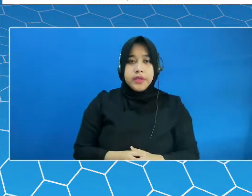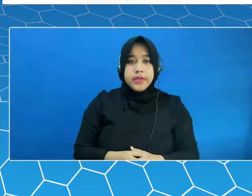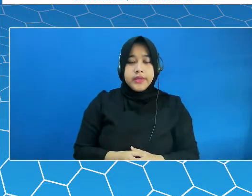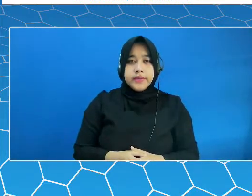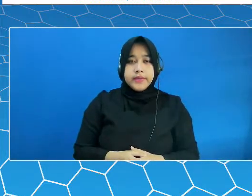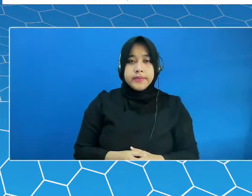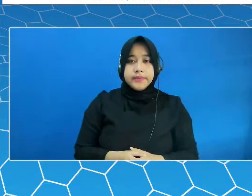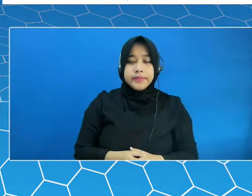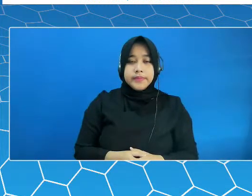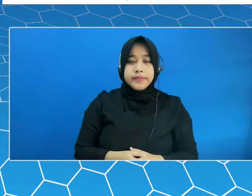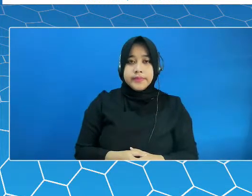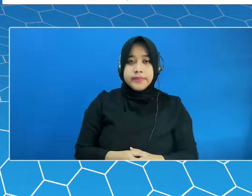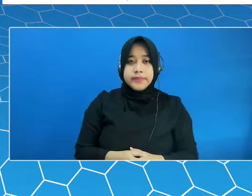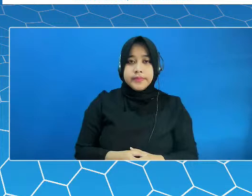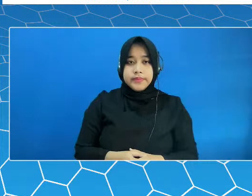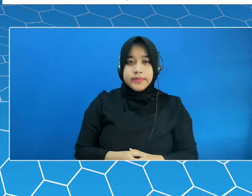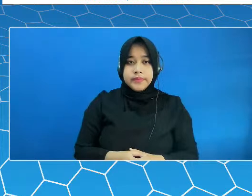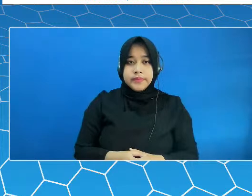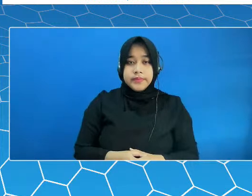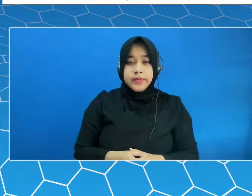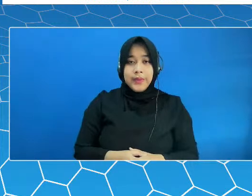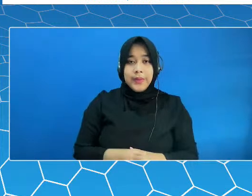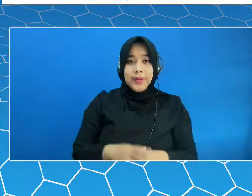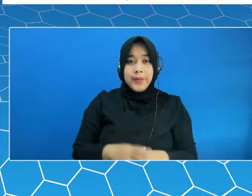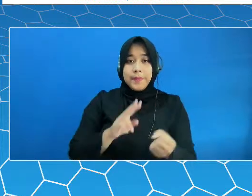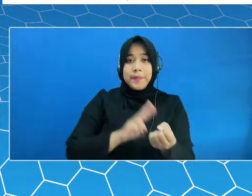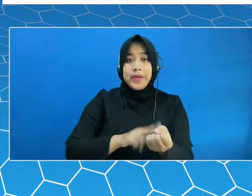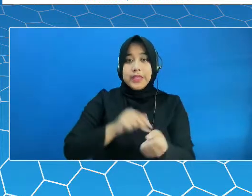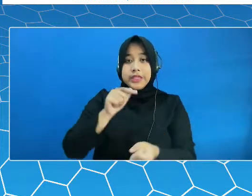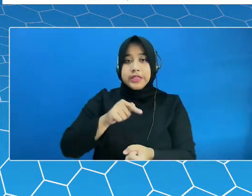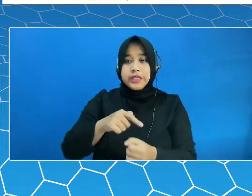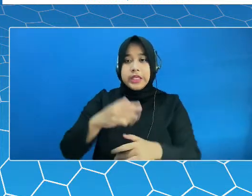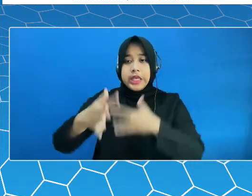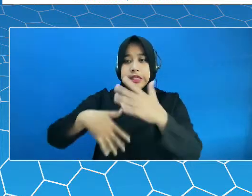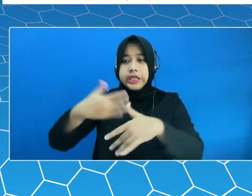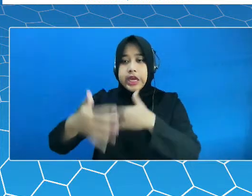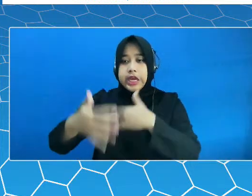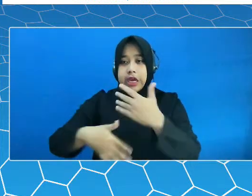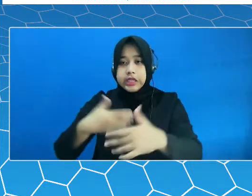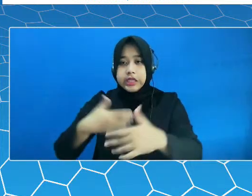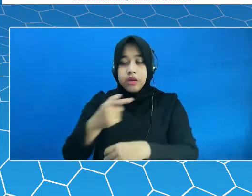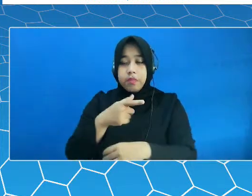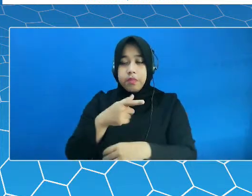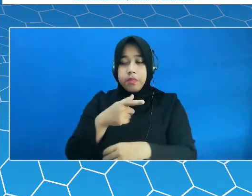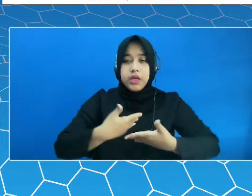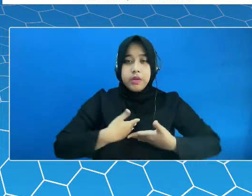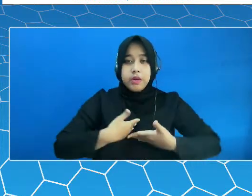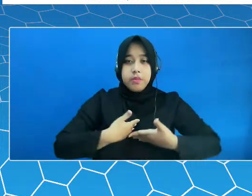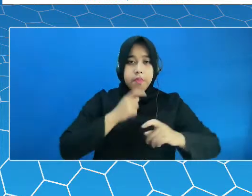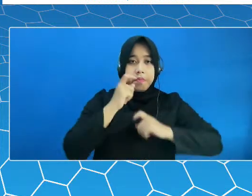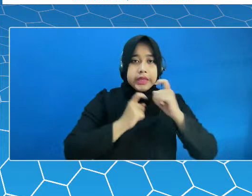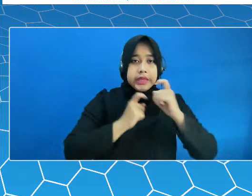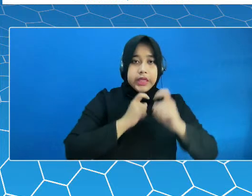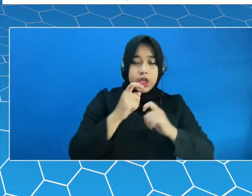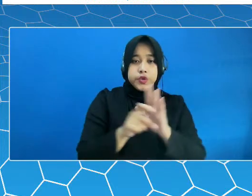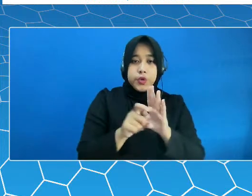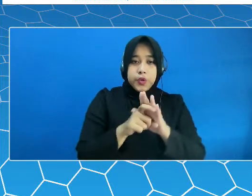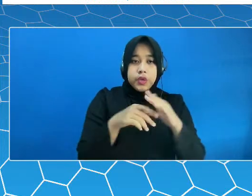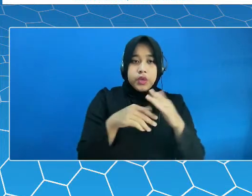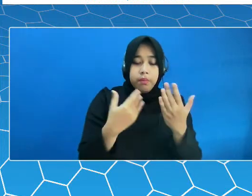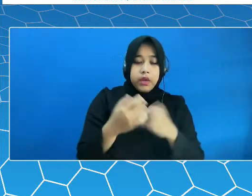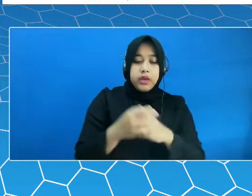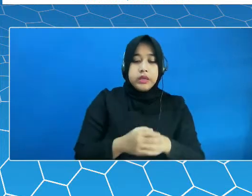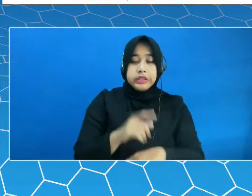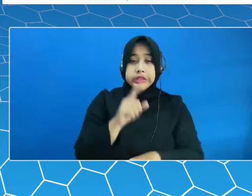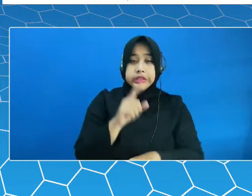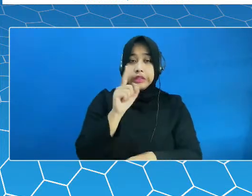are randomized to receive questionnaires at different frequency. For example, SWAT1, they will receive the questionnaire weekly for 4